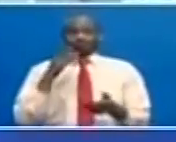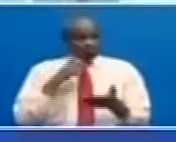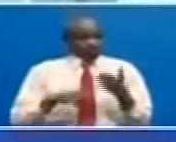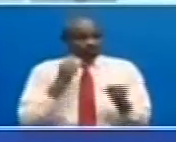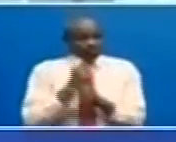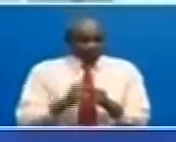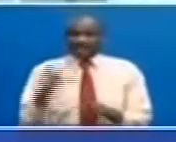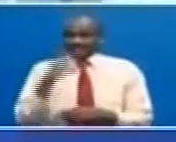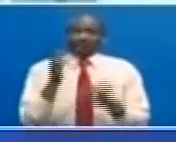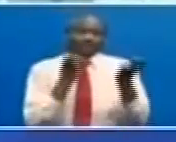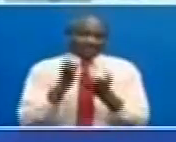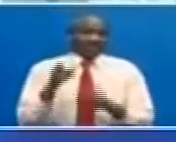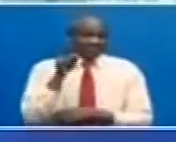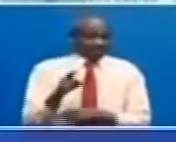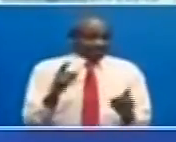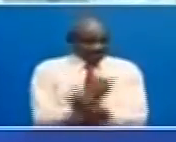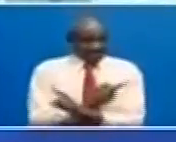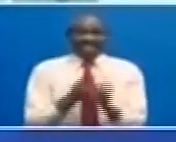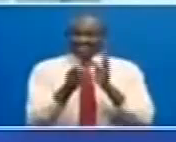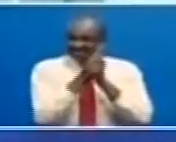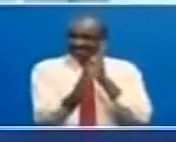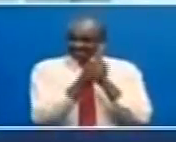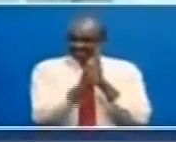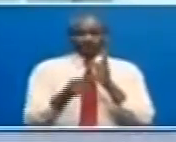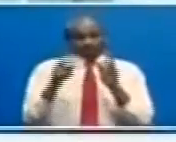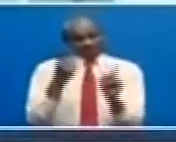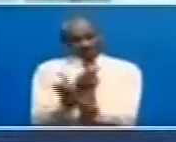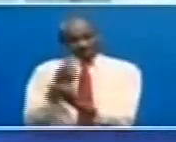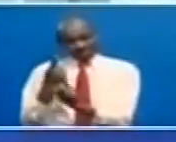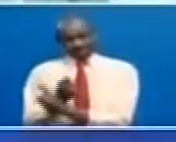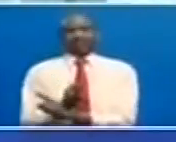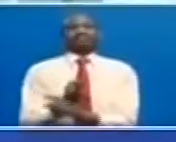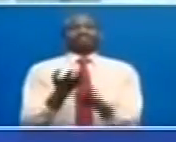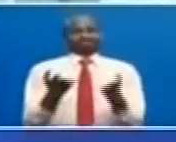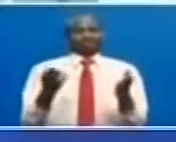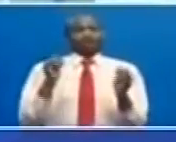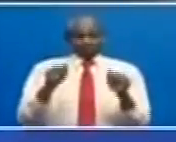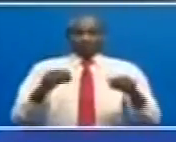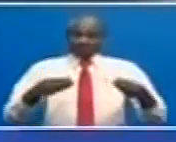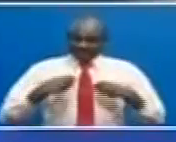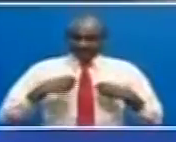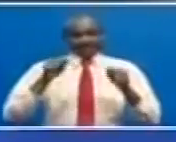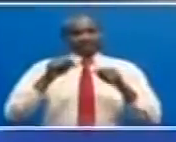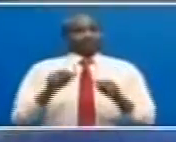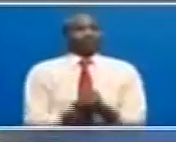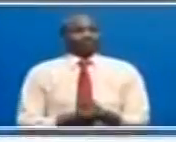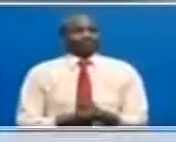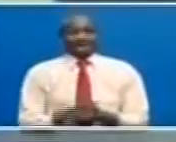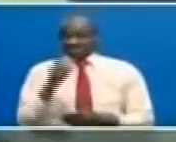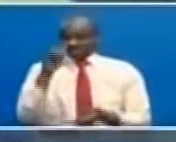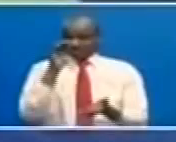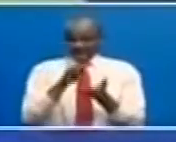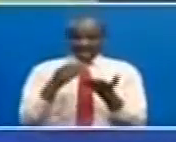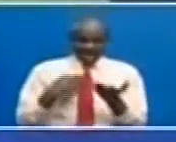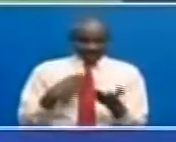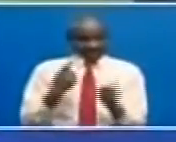obviously customer service at an efficient operational cost level, and this facility will give us that capability. The bank is also introducing